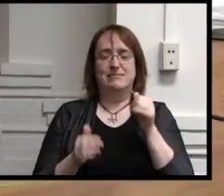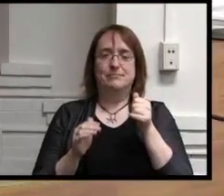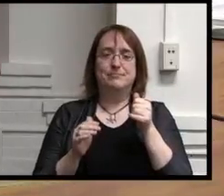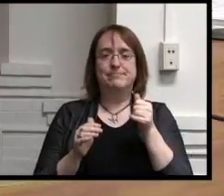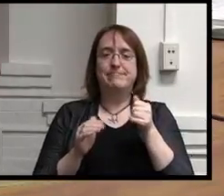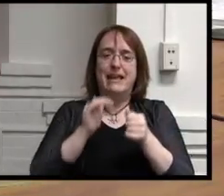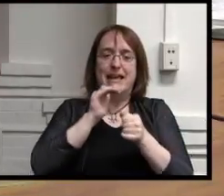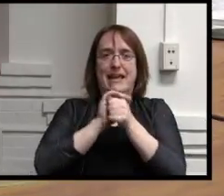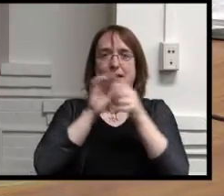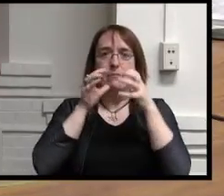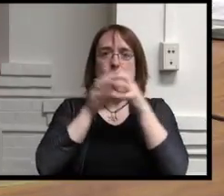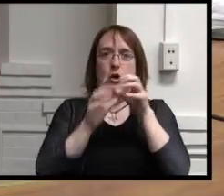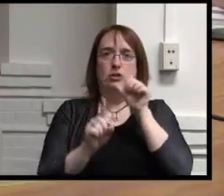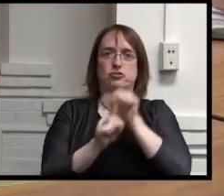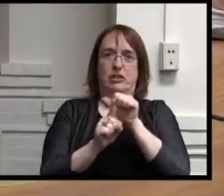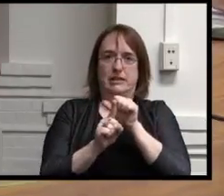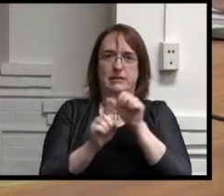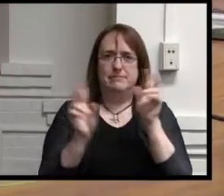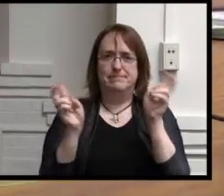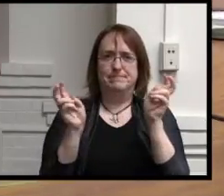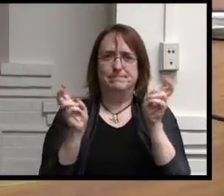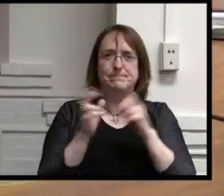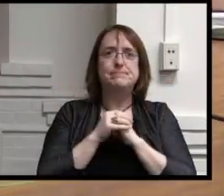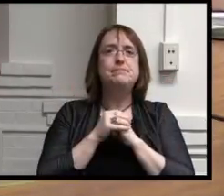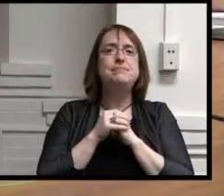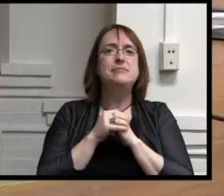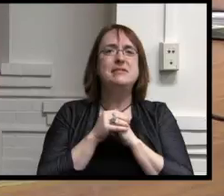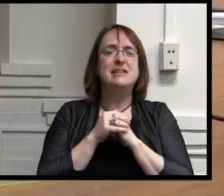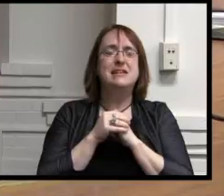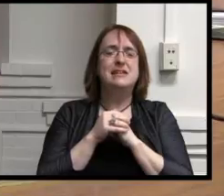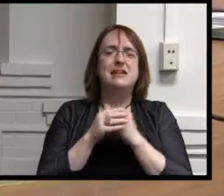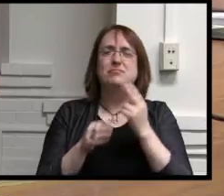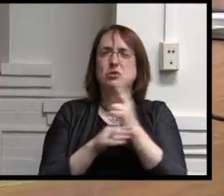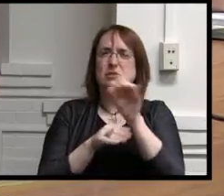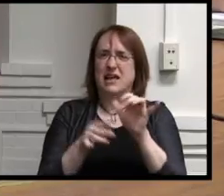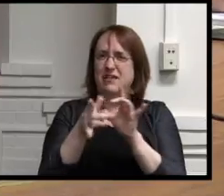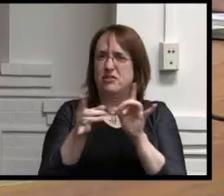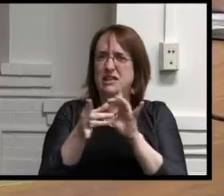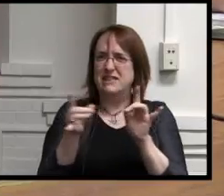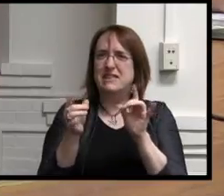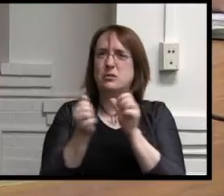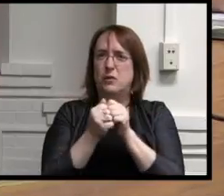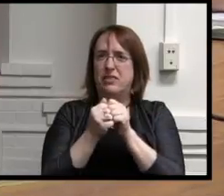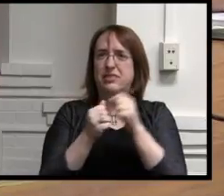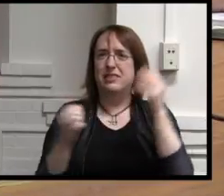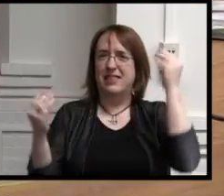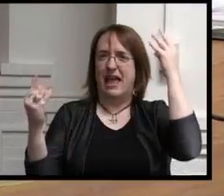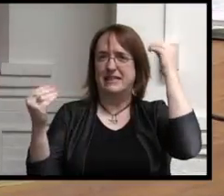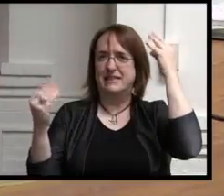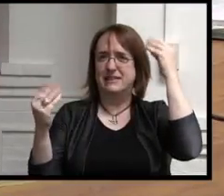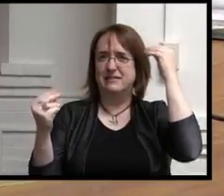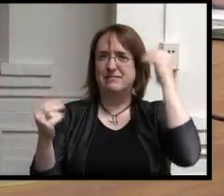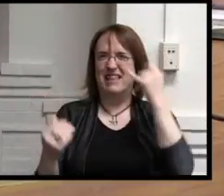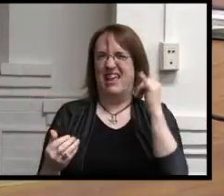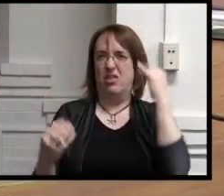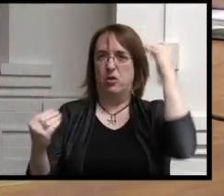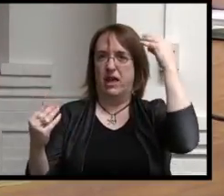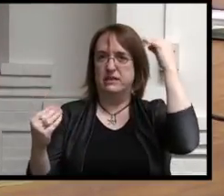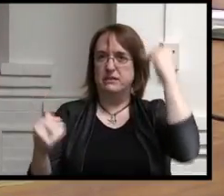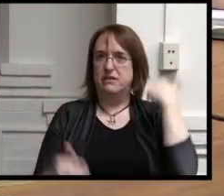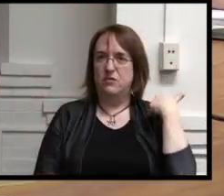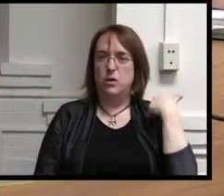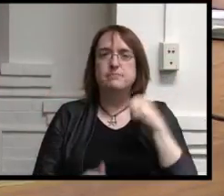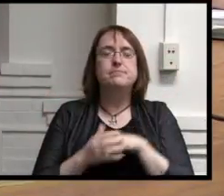And, I've used that term a couple of months ago with my flashing yellow lights, is that